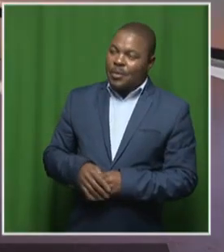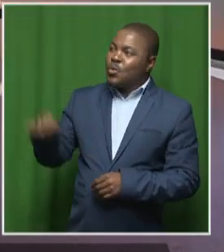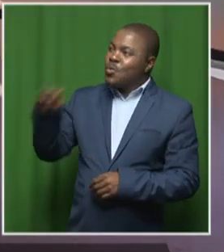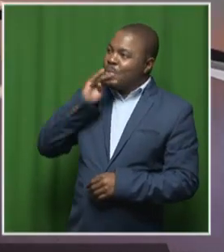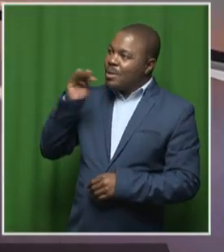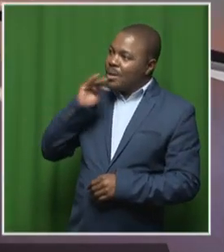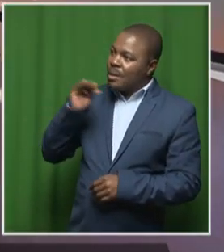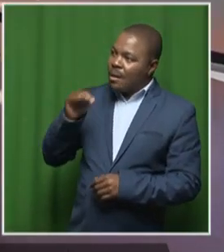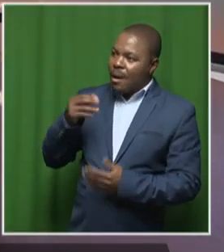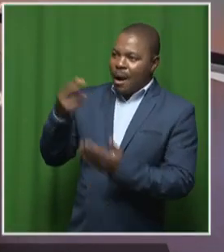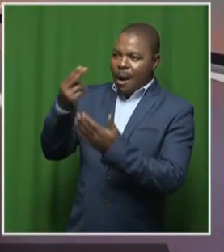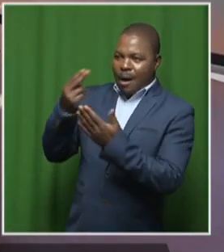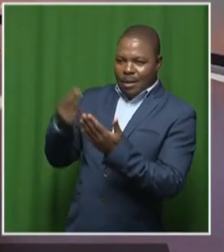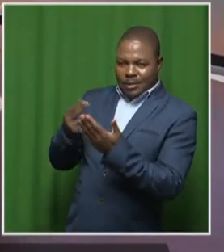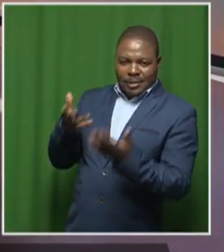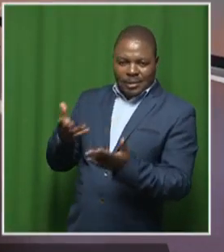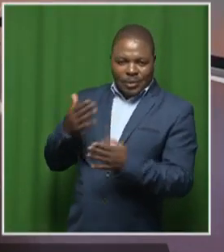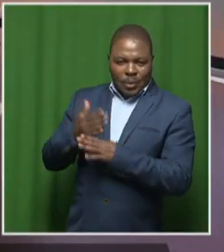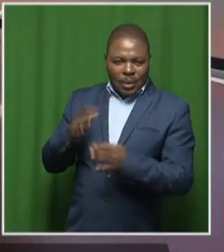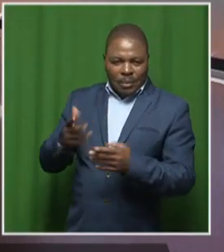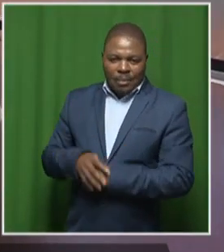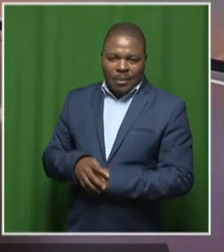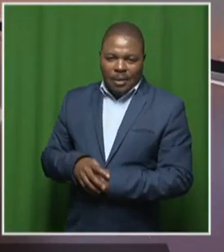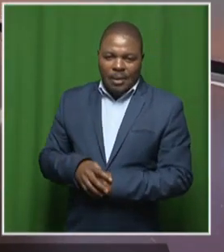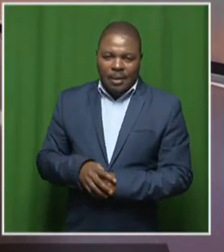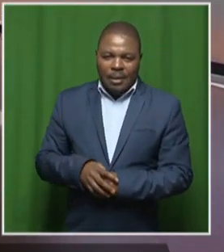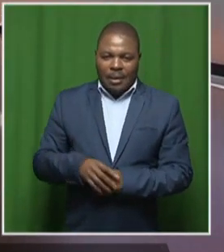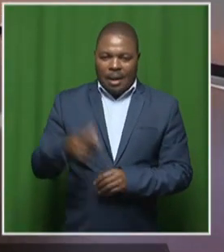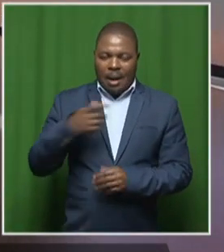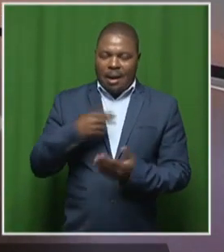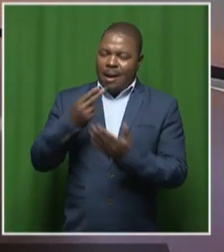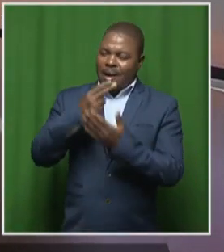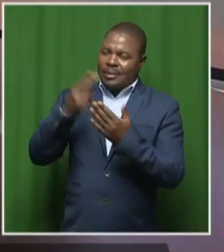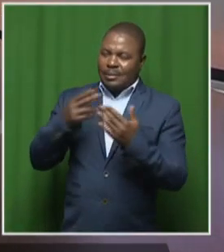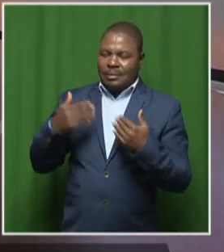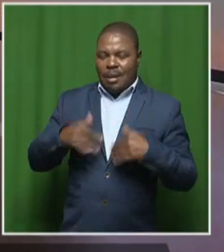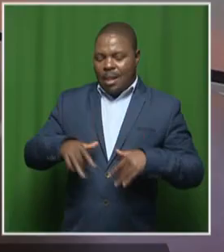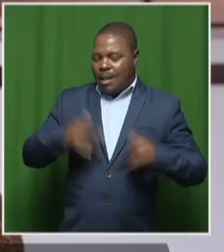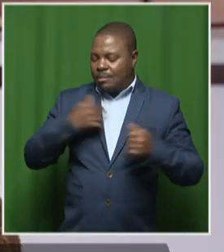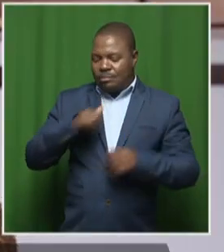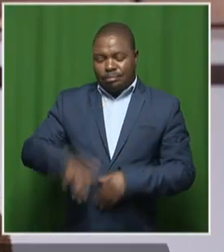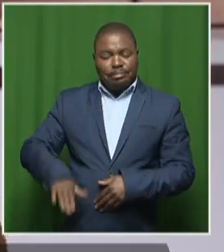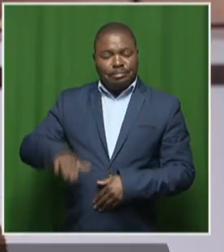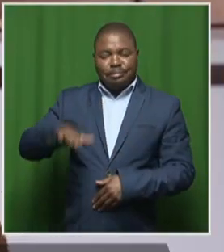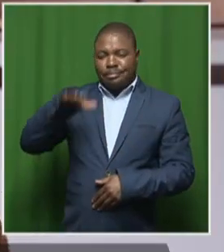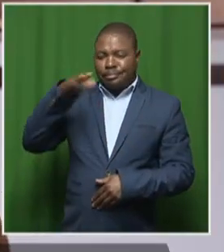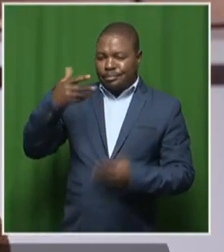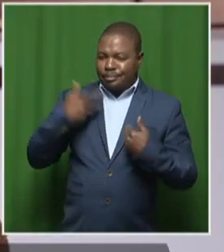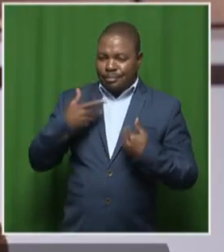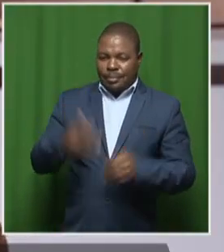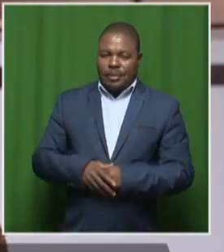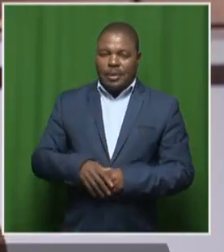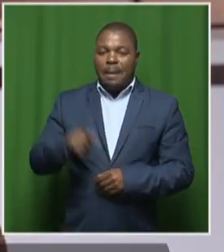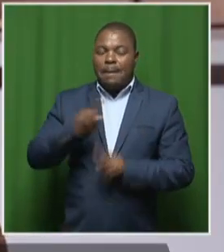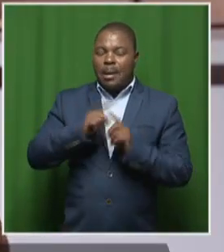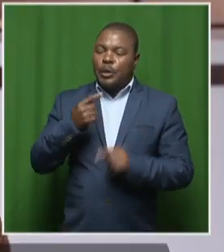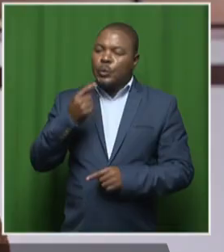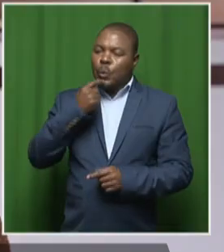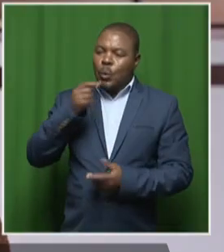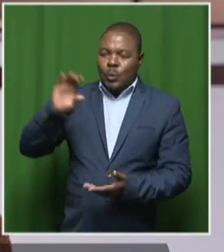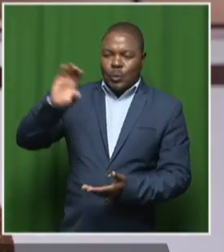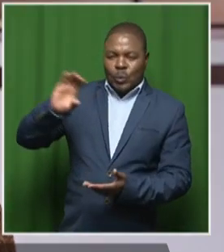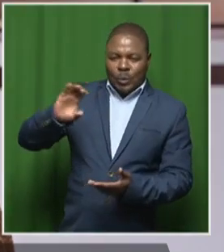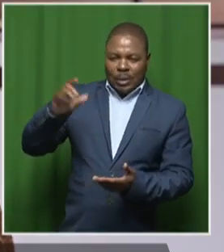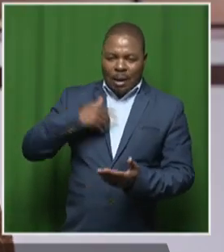whole? No, your art, your artistry. Art history, I've been doing art for my whole life, ever since I've known myself. But the salt art thing, which